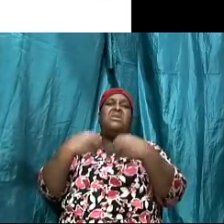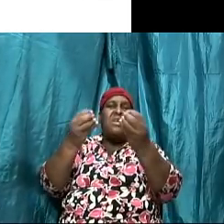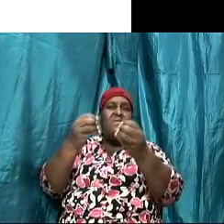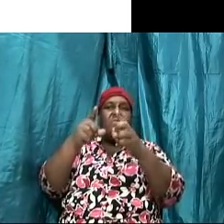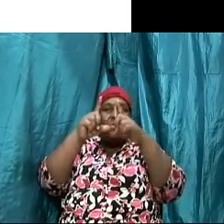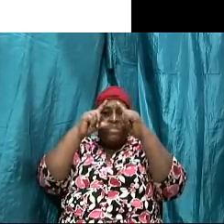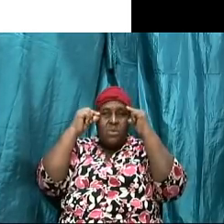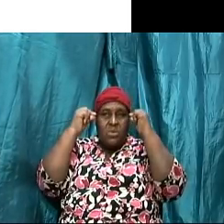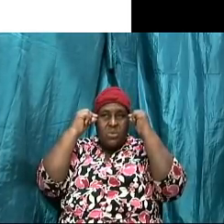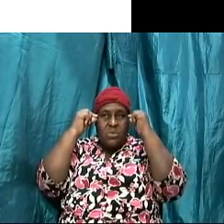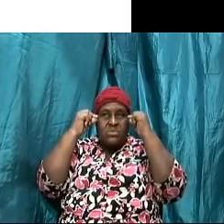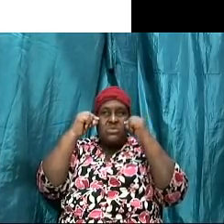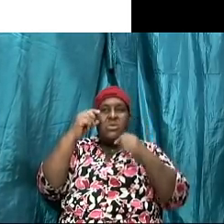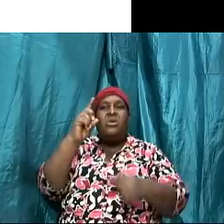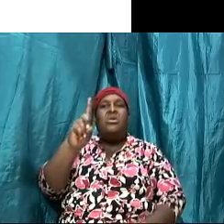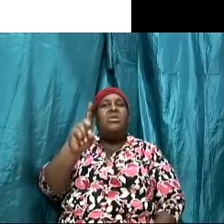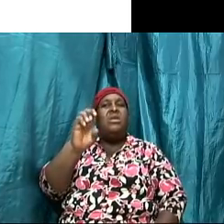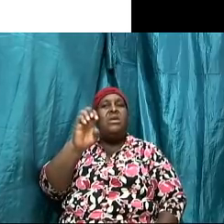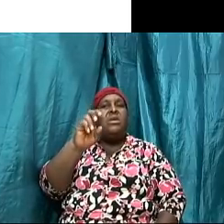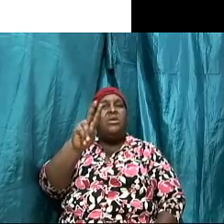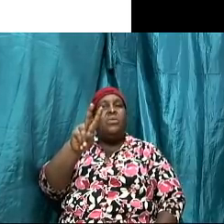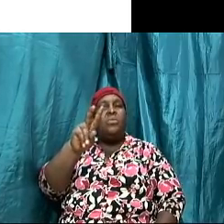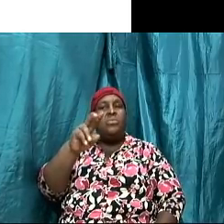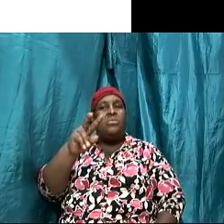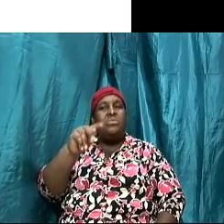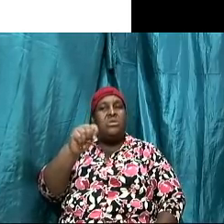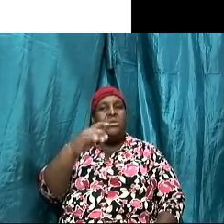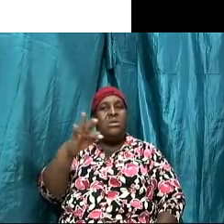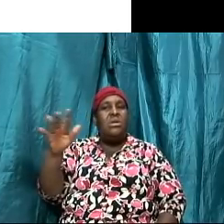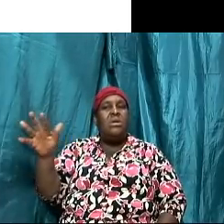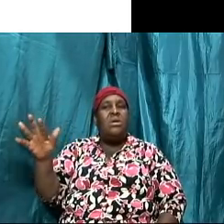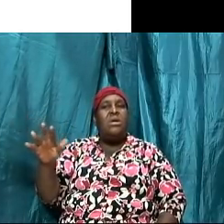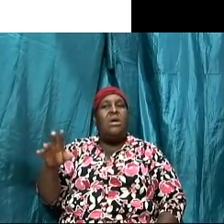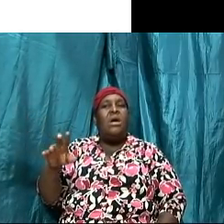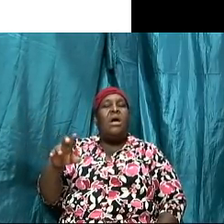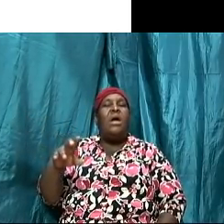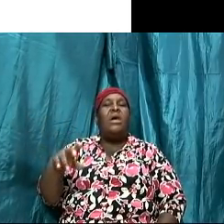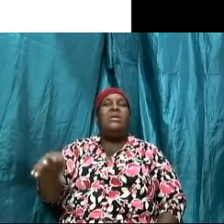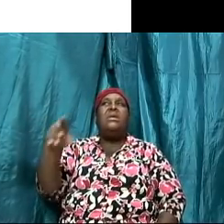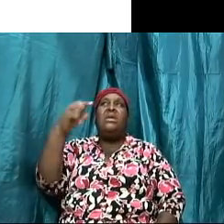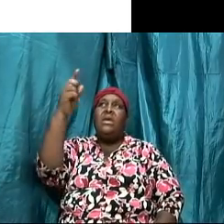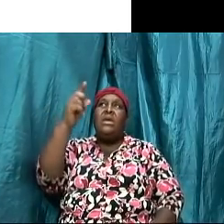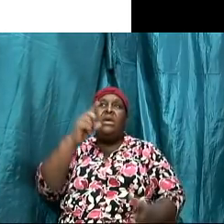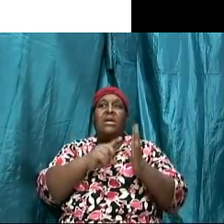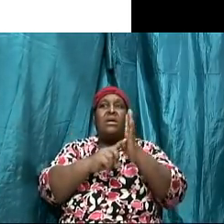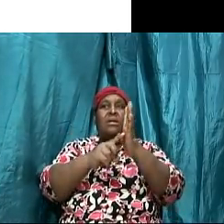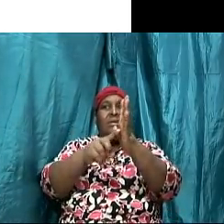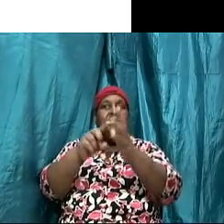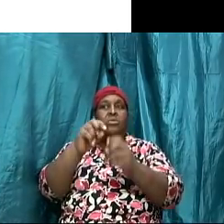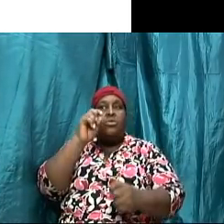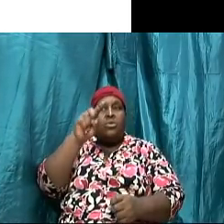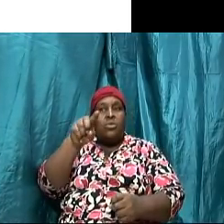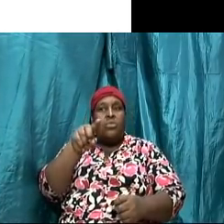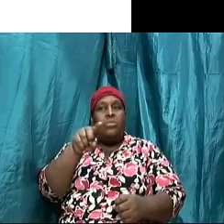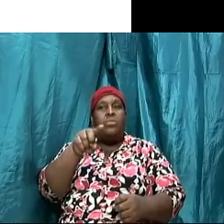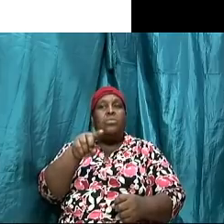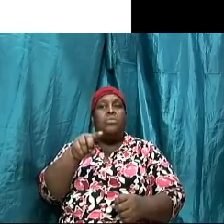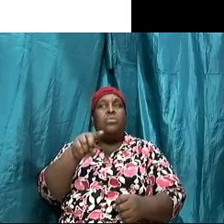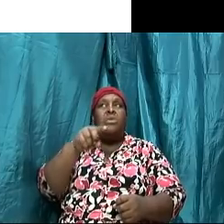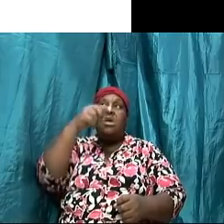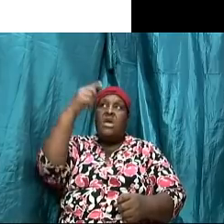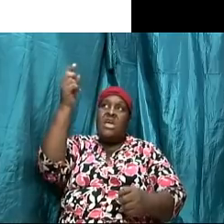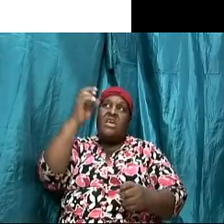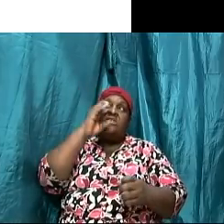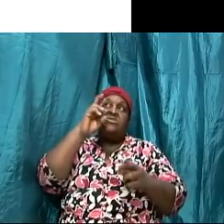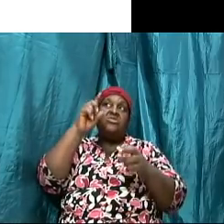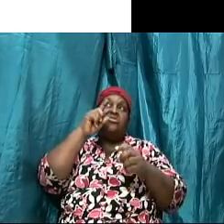Deuteronomy chapter 4 and verse 13. And he declared unto you his covenant. So if you look at the verse